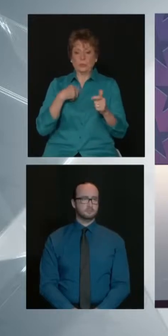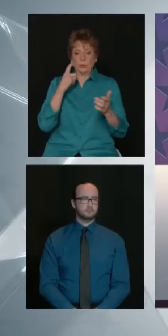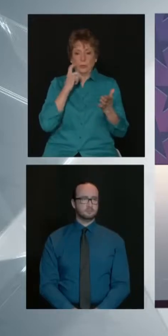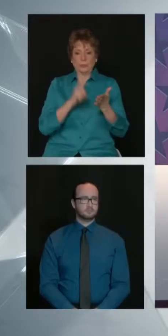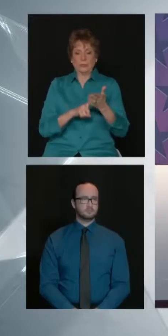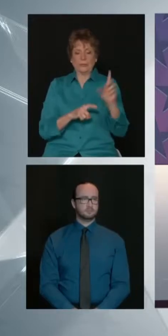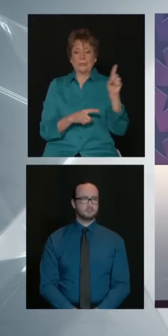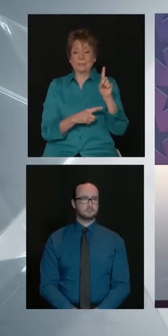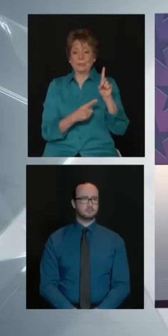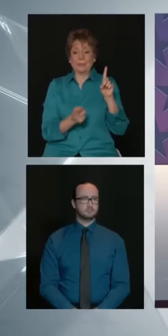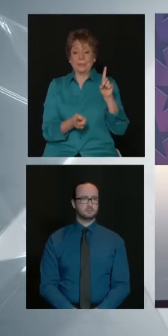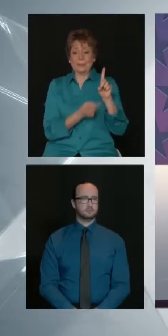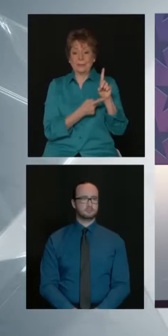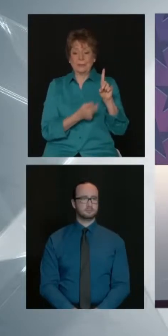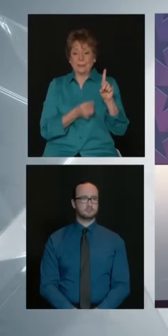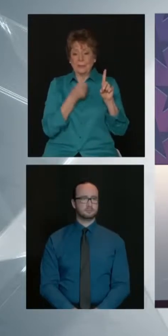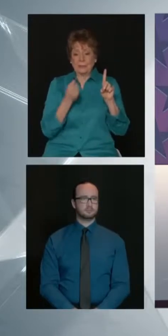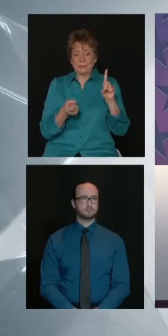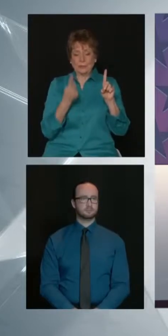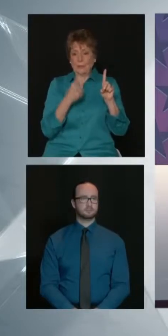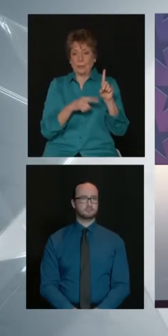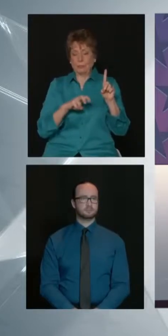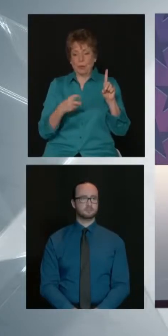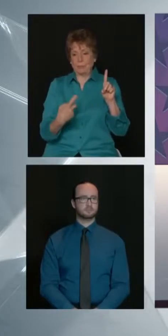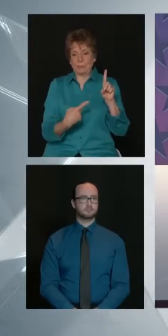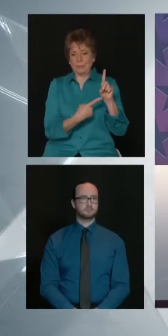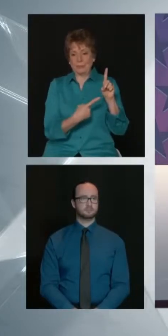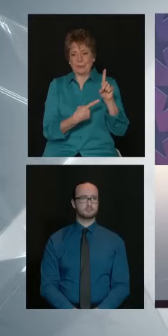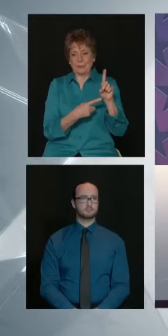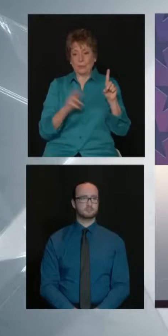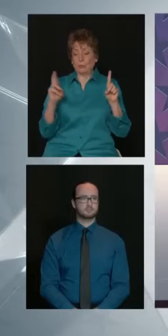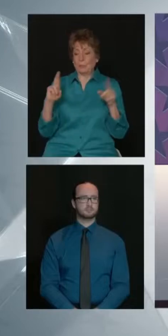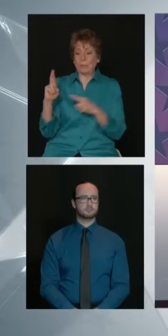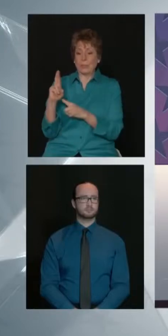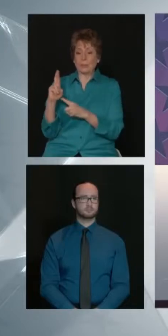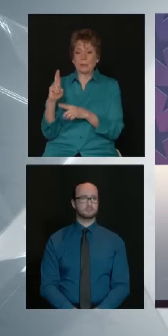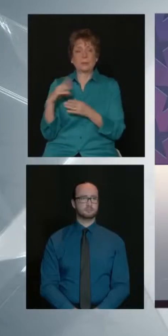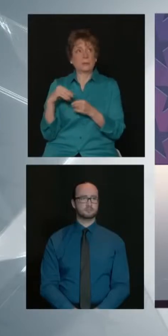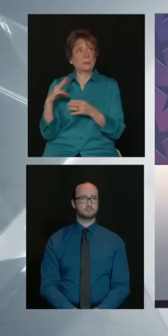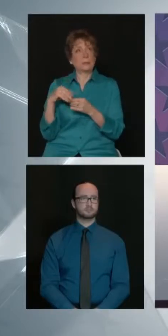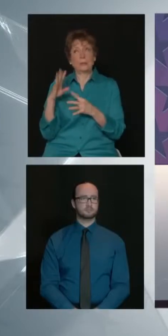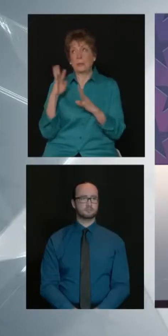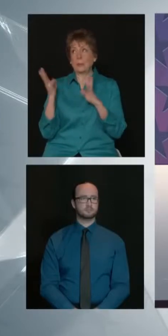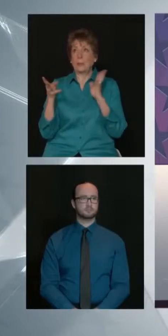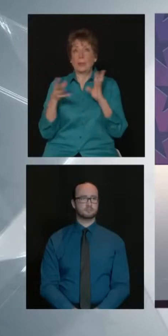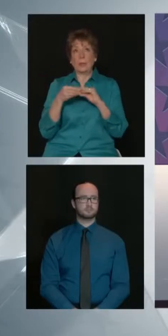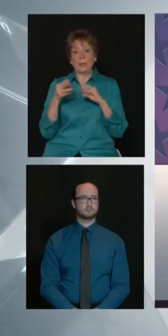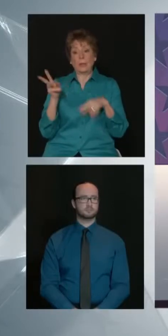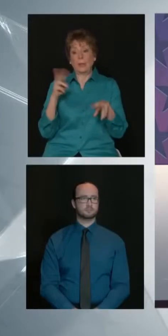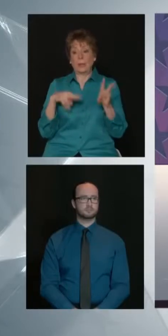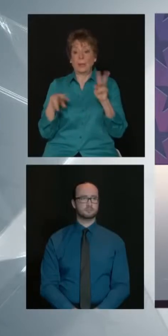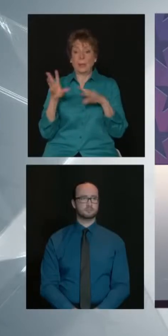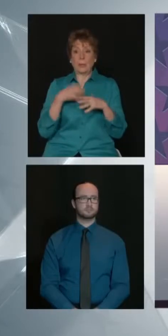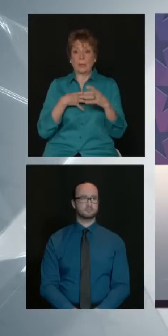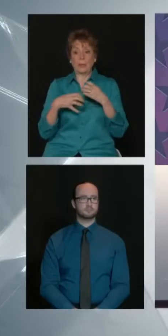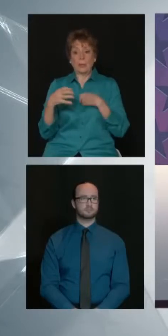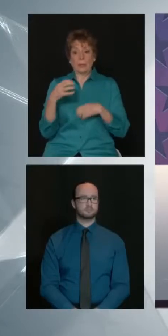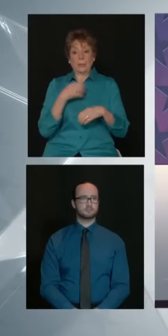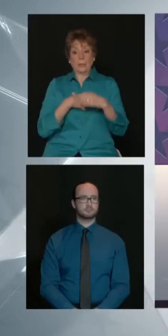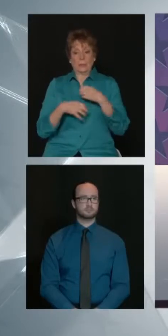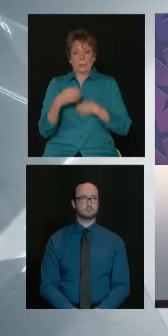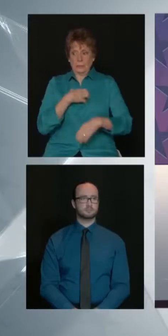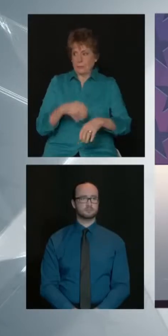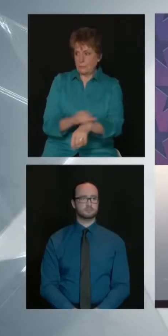issue. And Republicans just want to talk about it and complain about it, but actually not do anything about it. They just